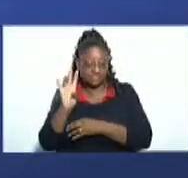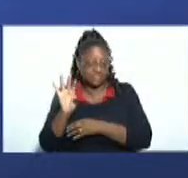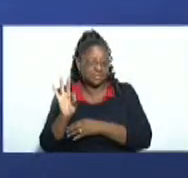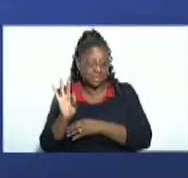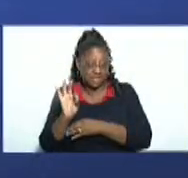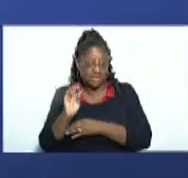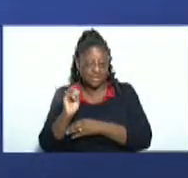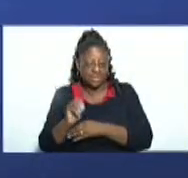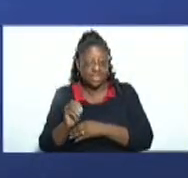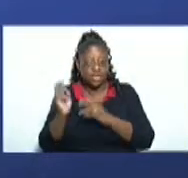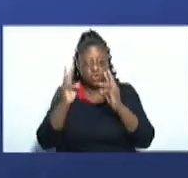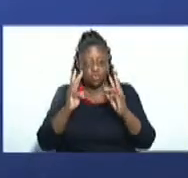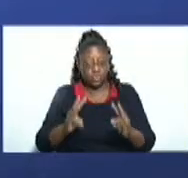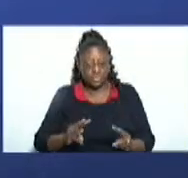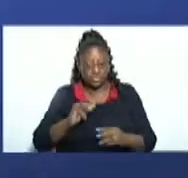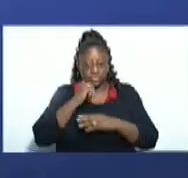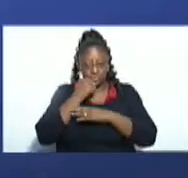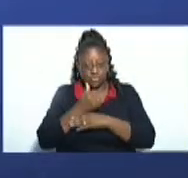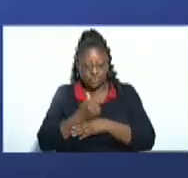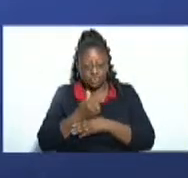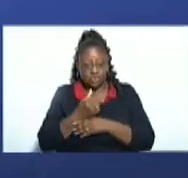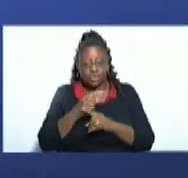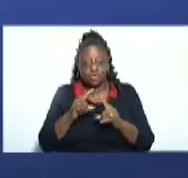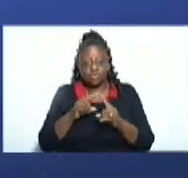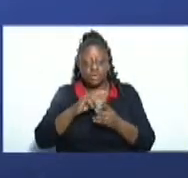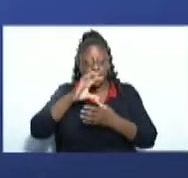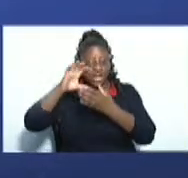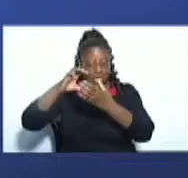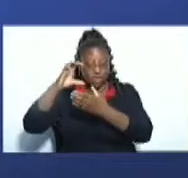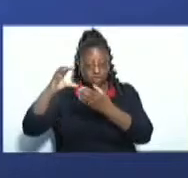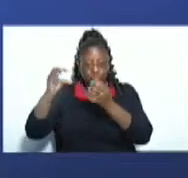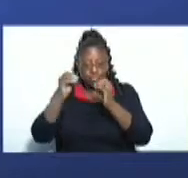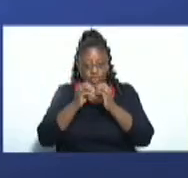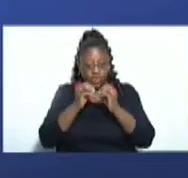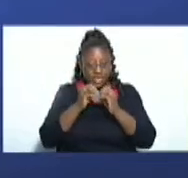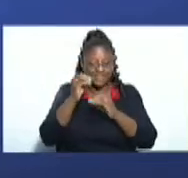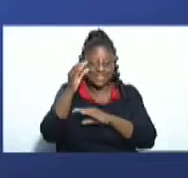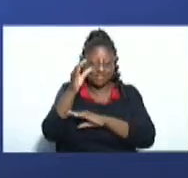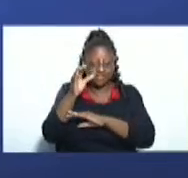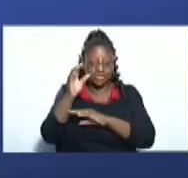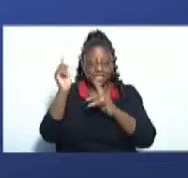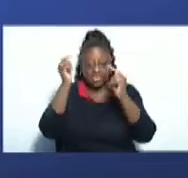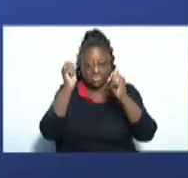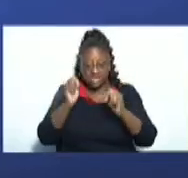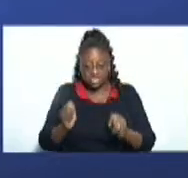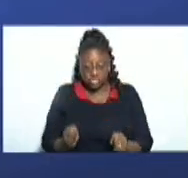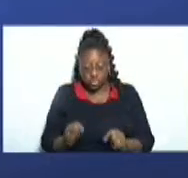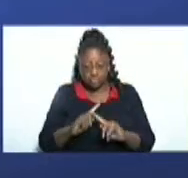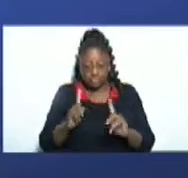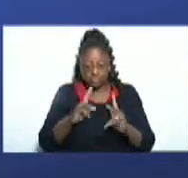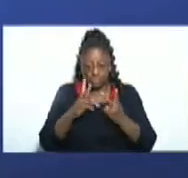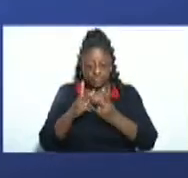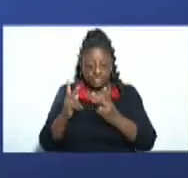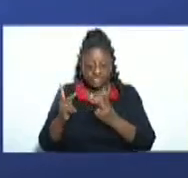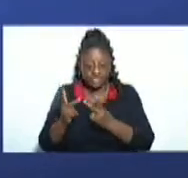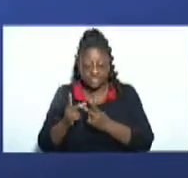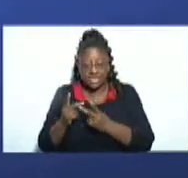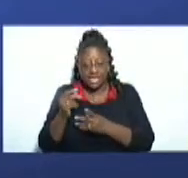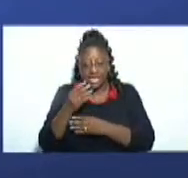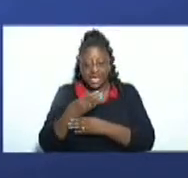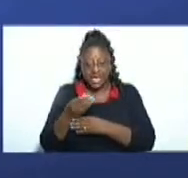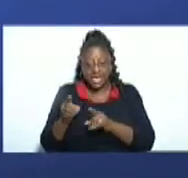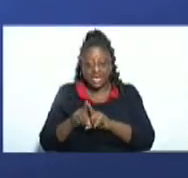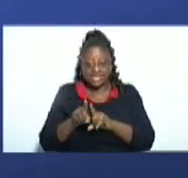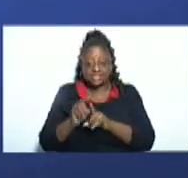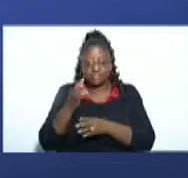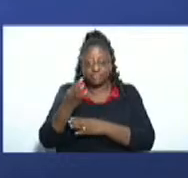at windy again, a bit humid, increasing cloudiness in the afternoon with thunderstorms in parts of the area as that frontal boundary gets a little